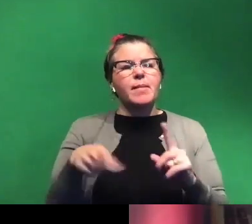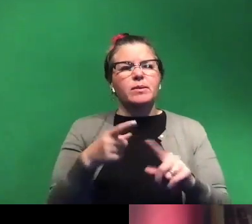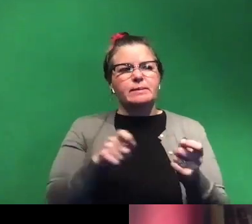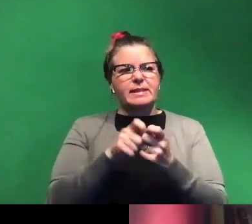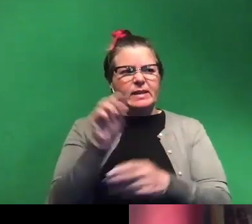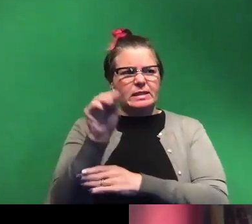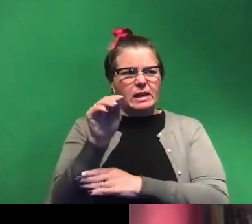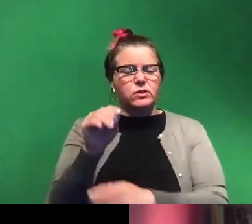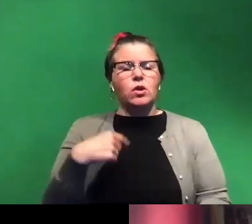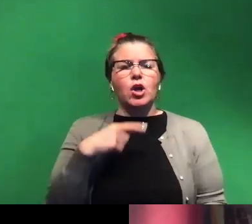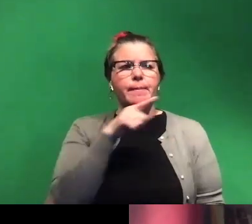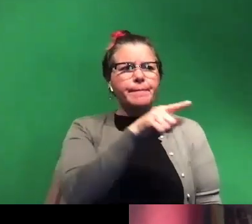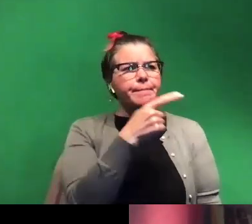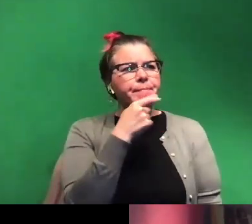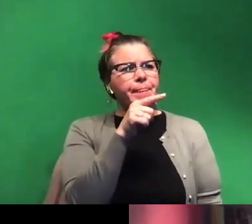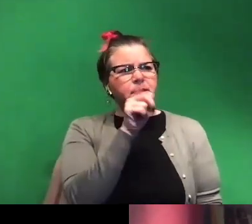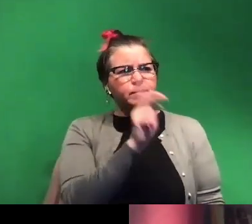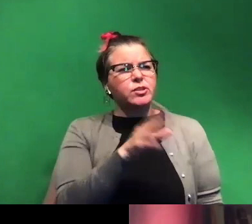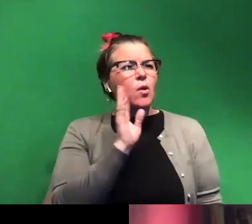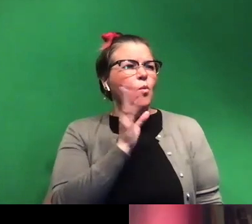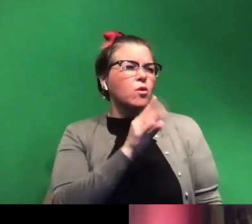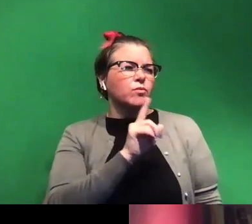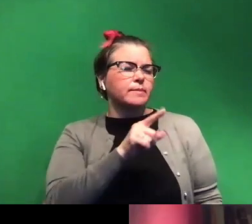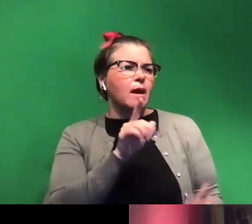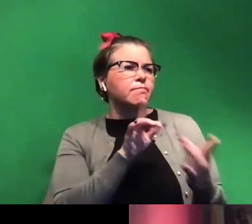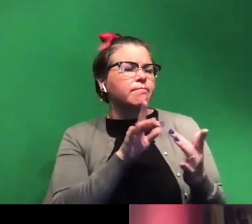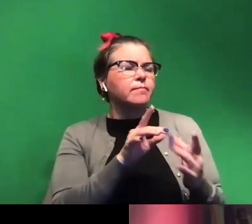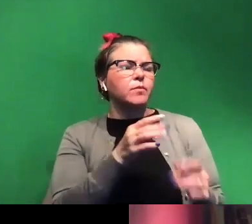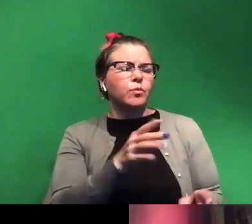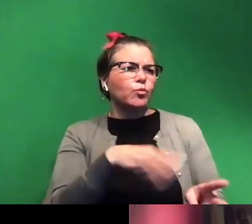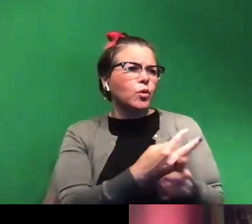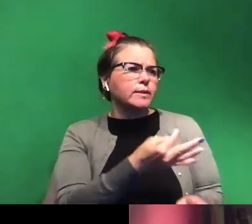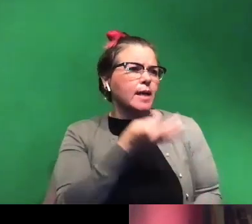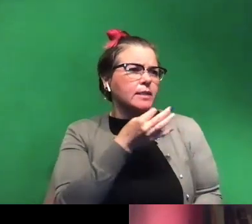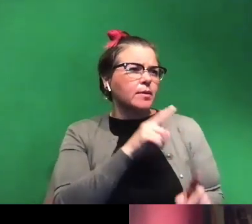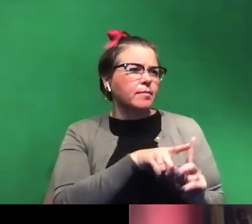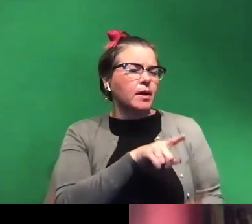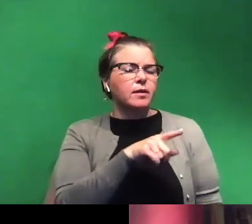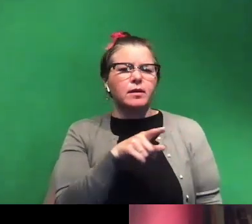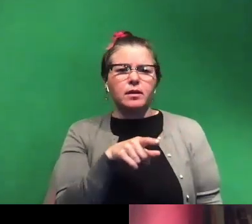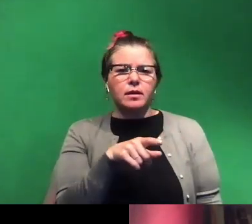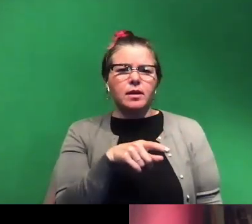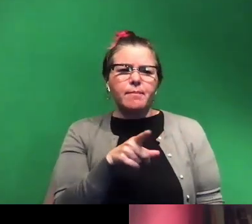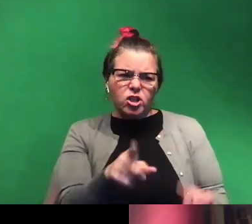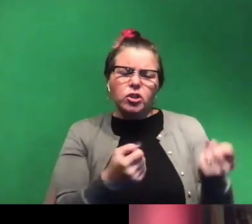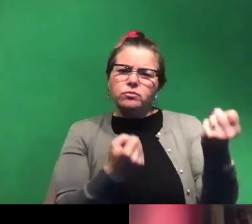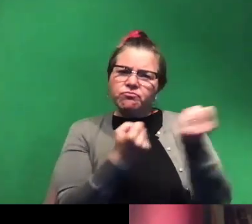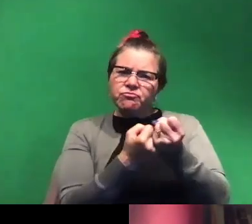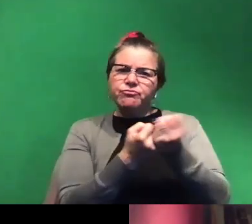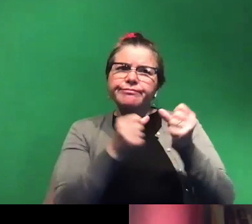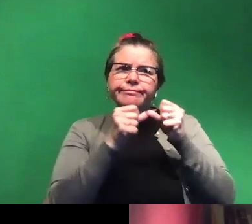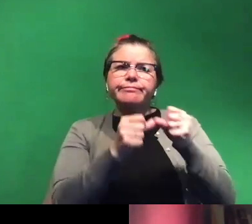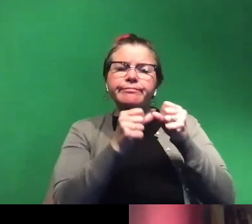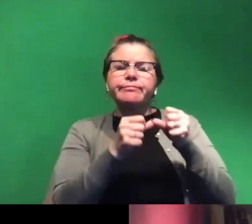could go with this person who I know will get back to me quickly and is a world expert on it, but am I just reinforcing the